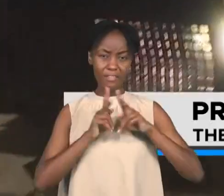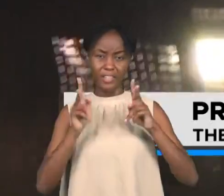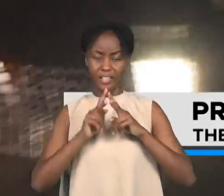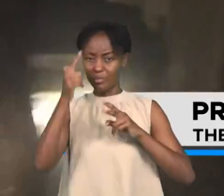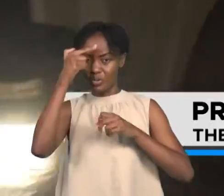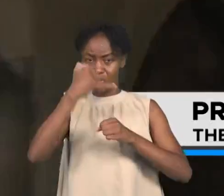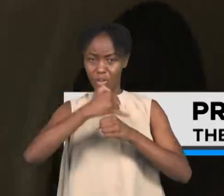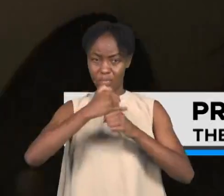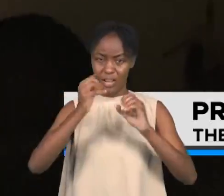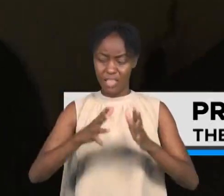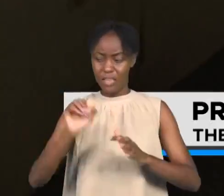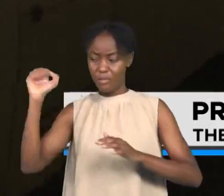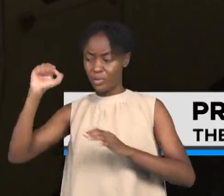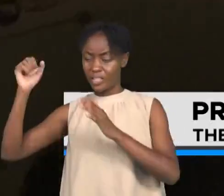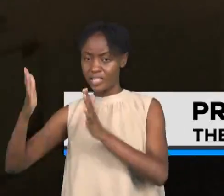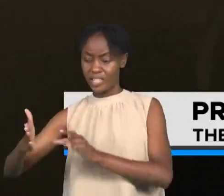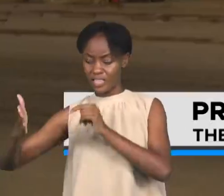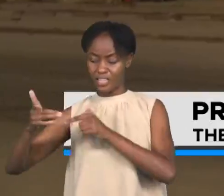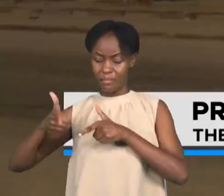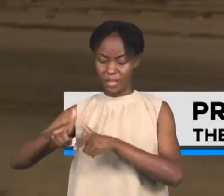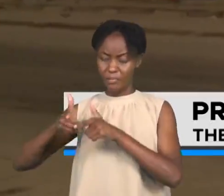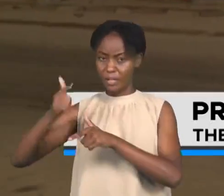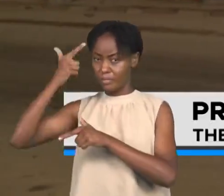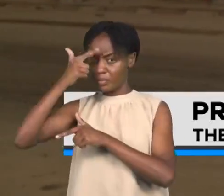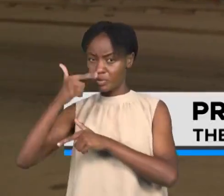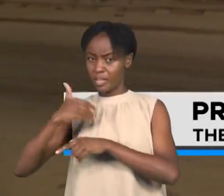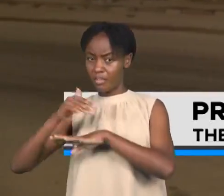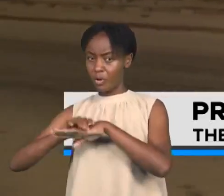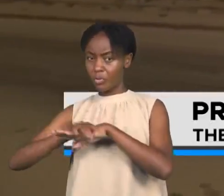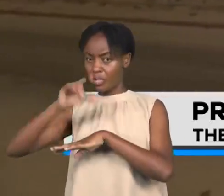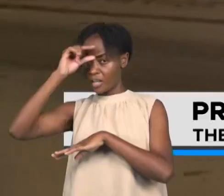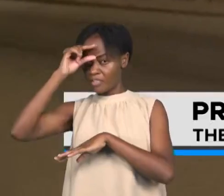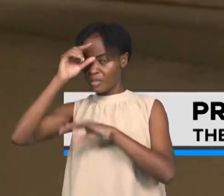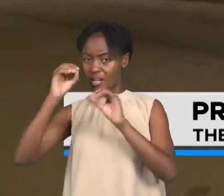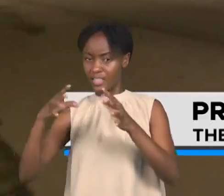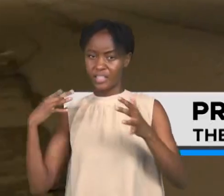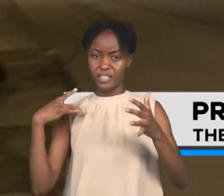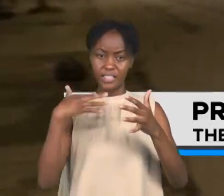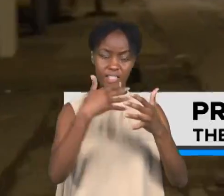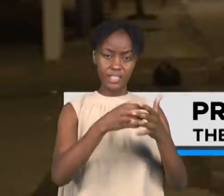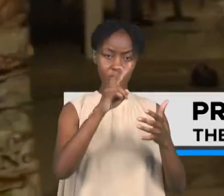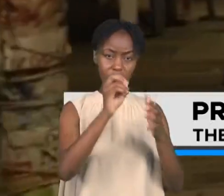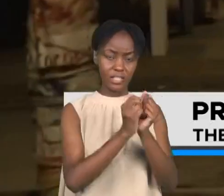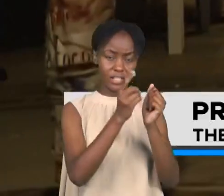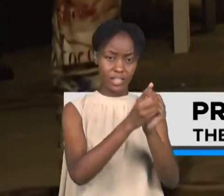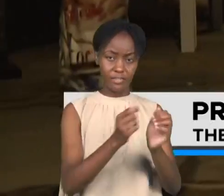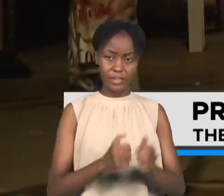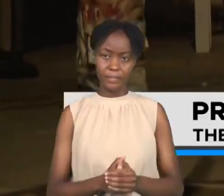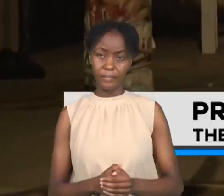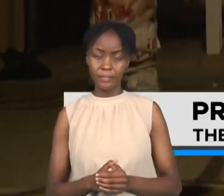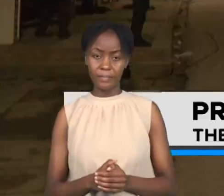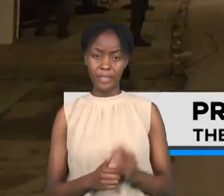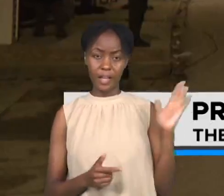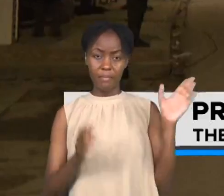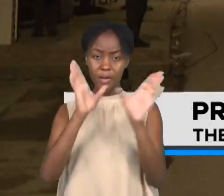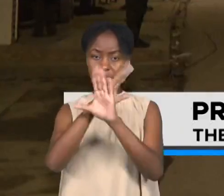political class accused of having failed to deliver good governance a decade on from the 2011 revolution. President Kais Saied